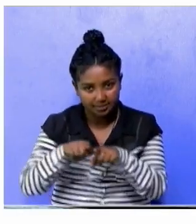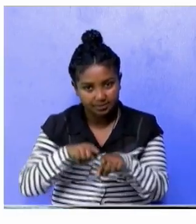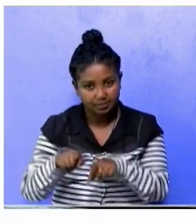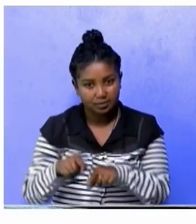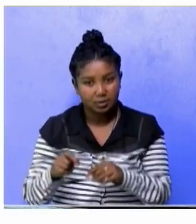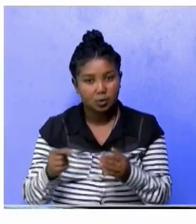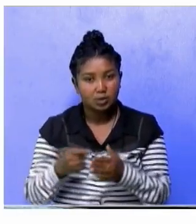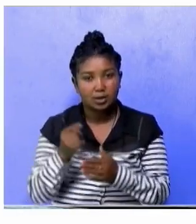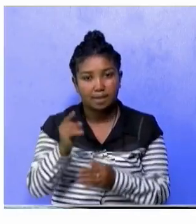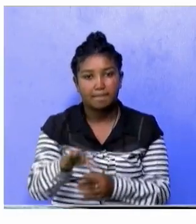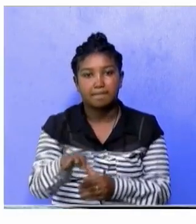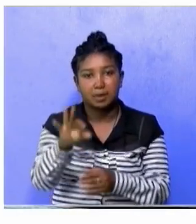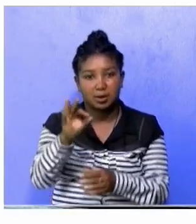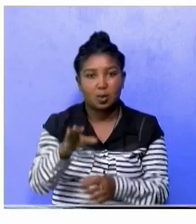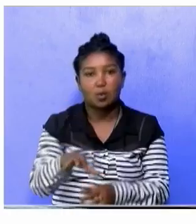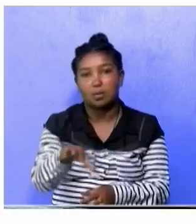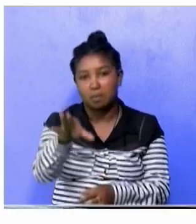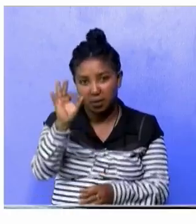bring.